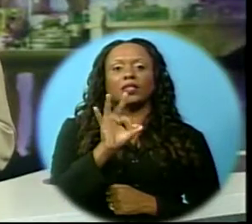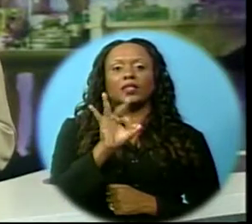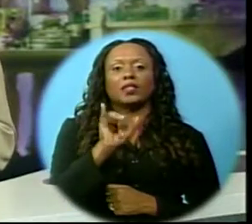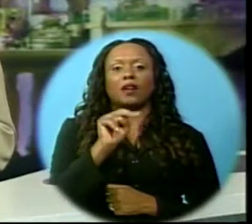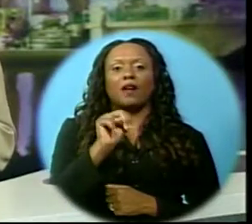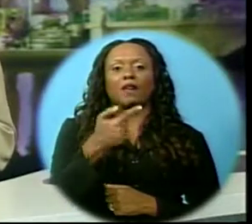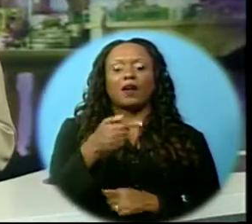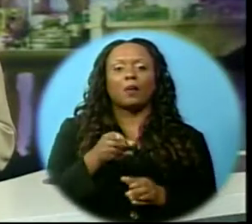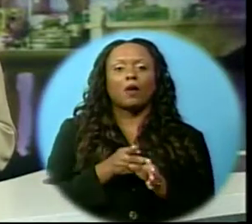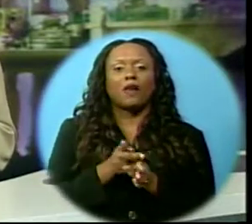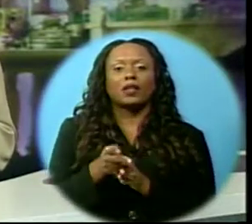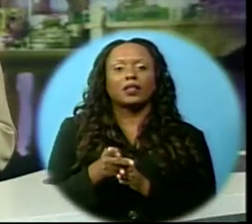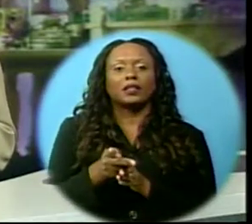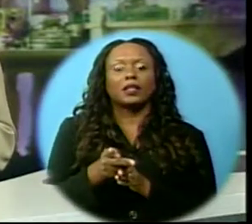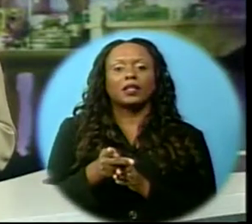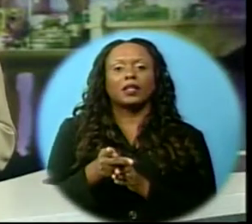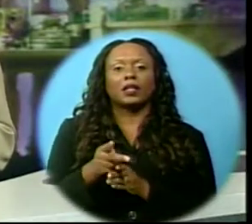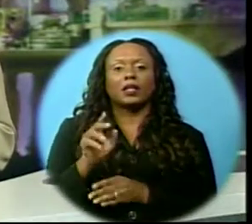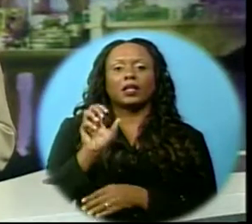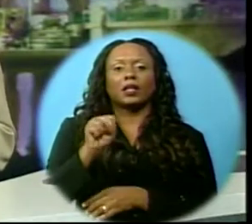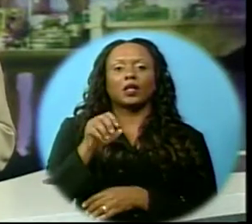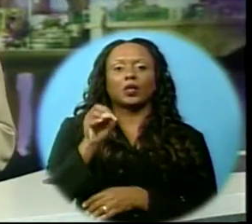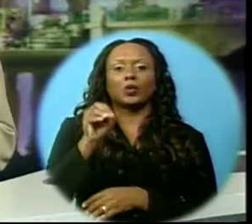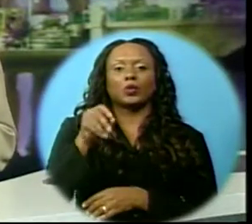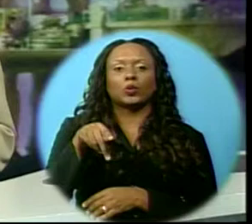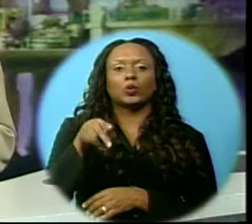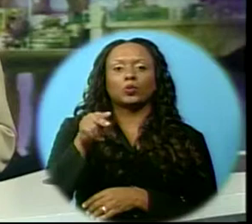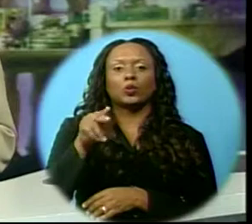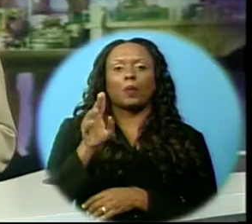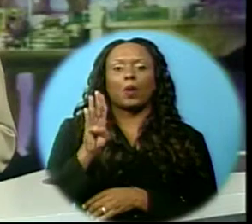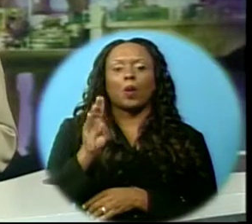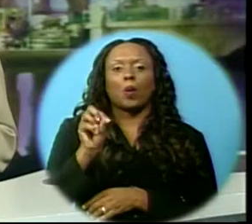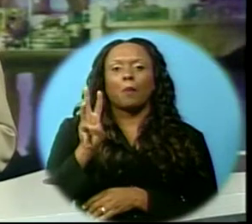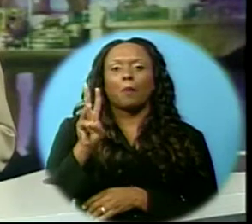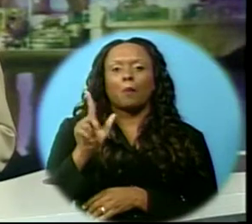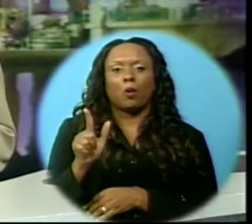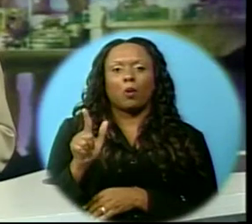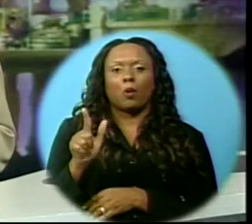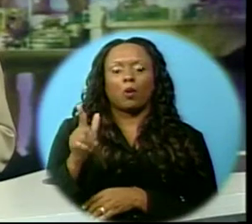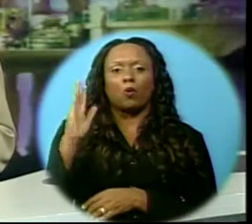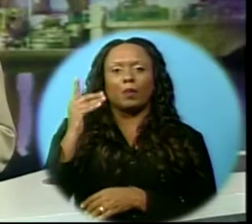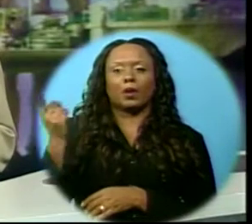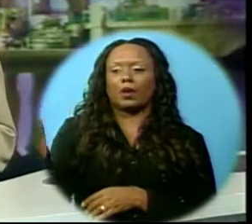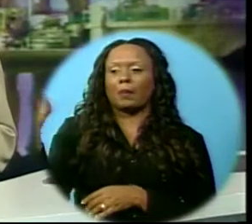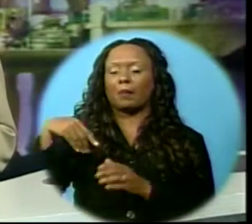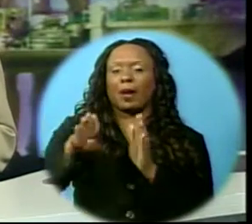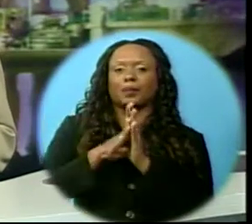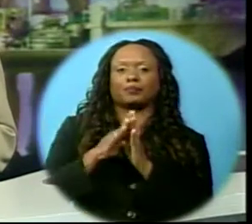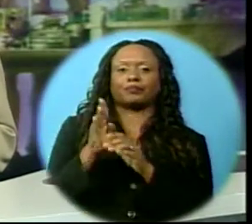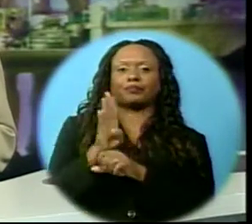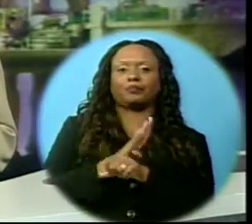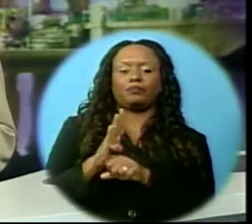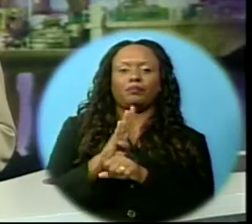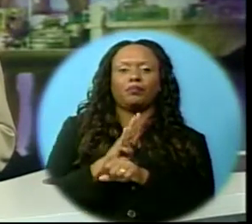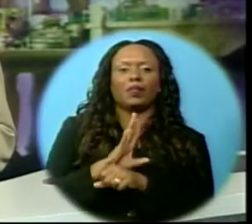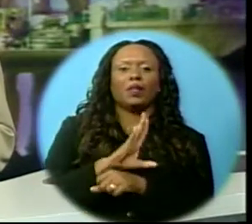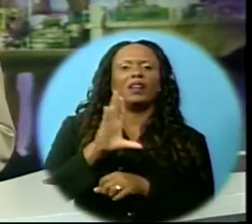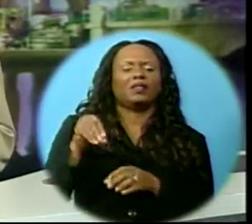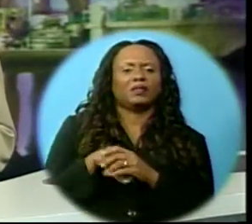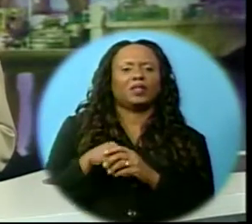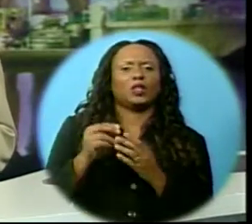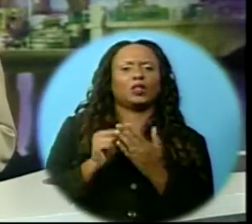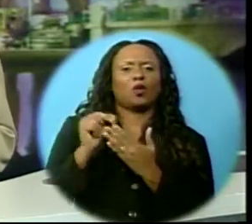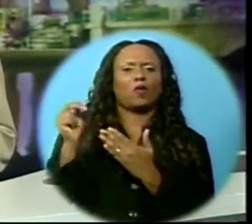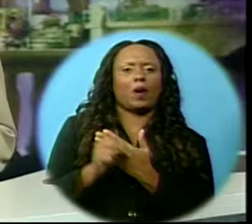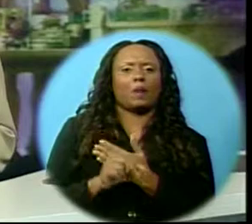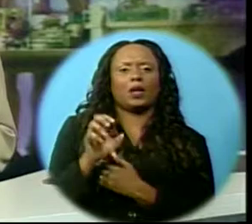Bowl Pro Juniors is coming back to Barbados. This event, which includes the November Surf Pro Open for